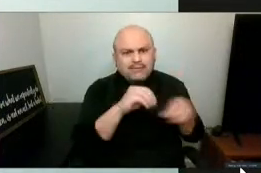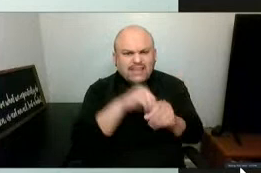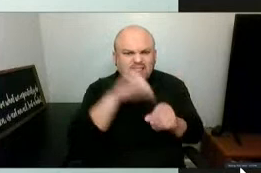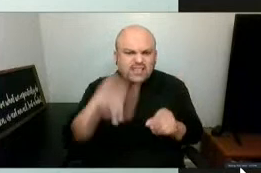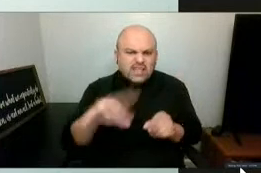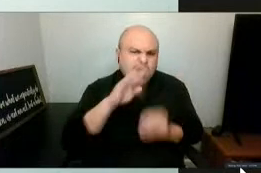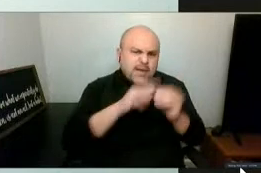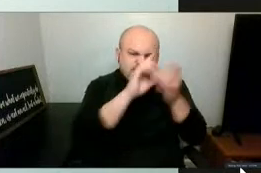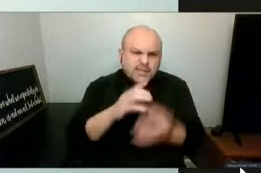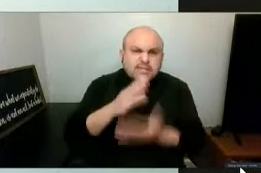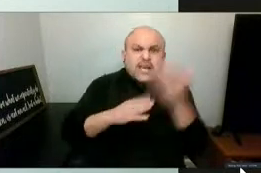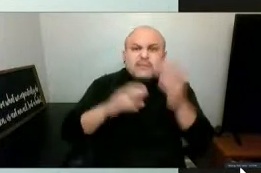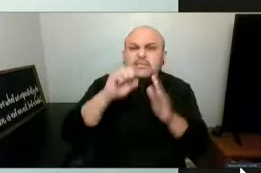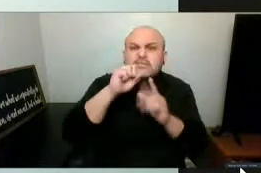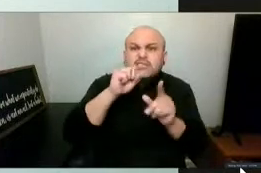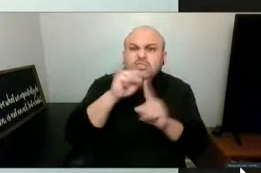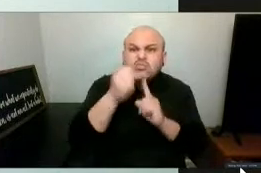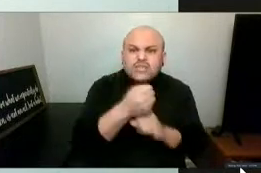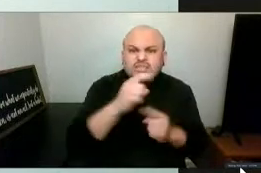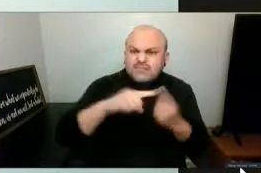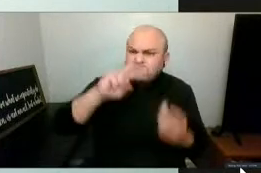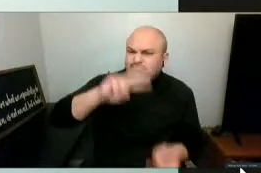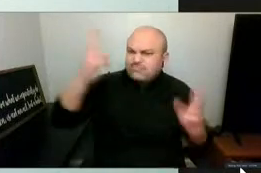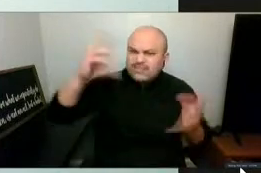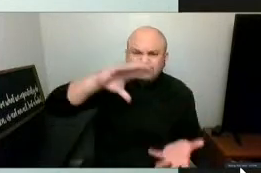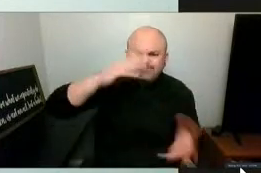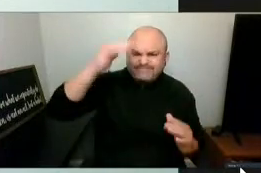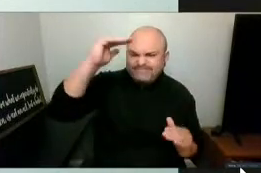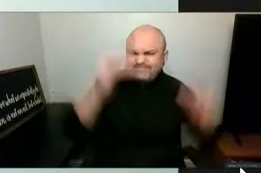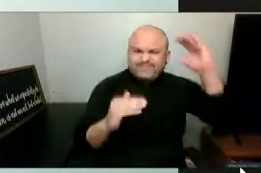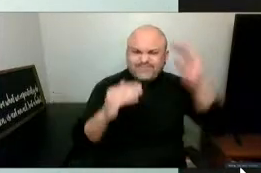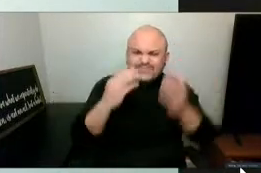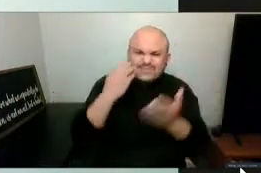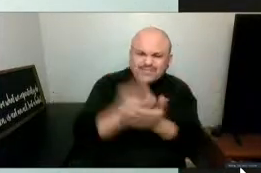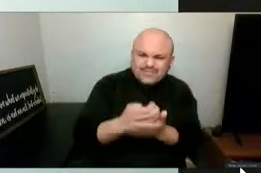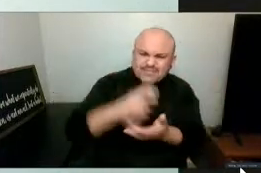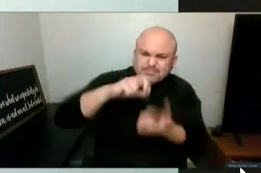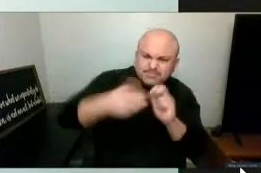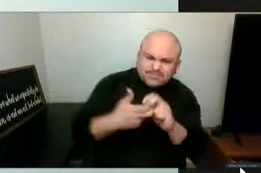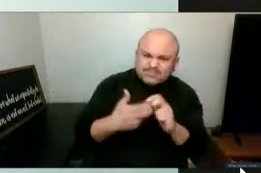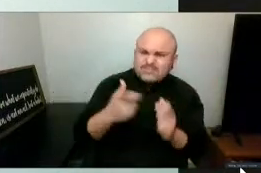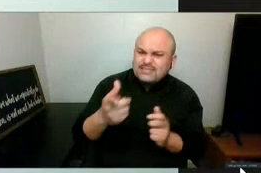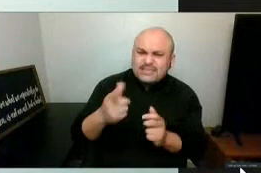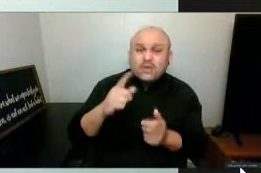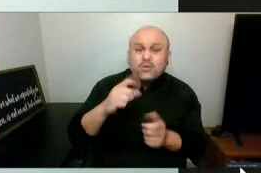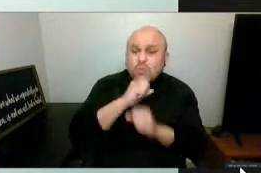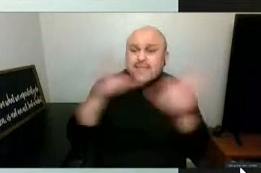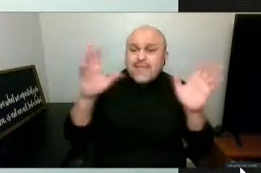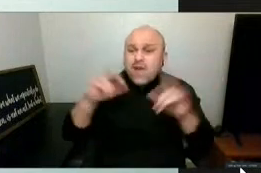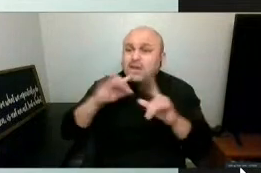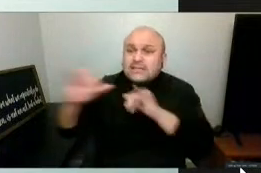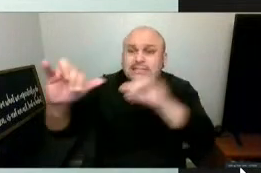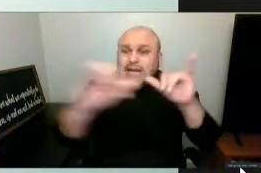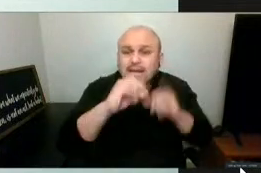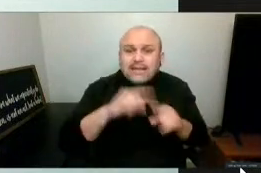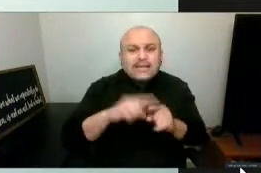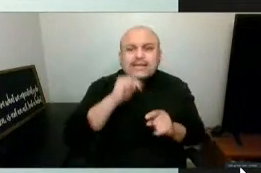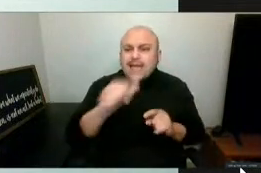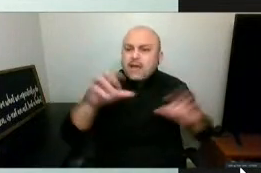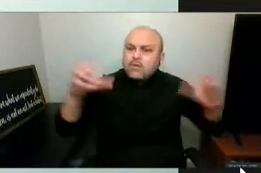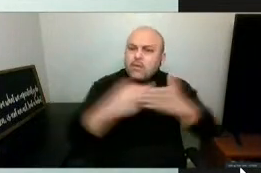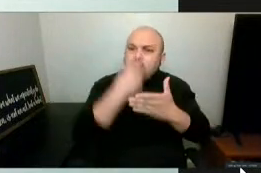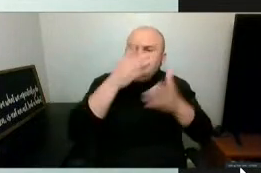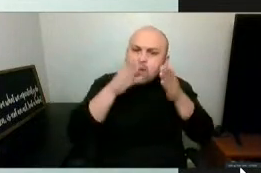our disparities are worsened by substantial economic inequality. Without standard and uniform data collection, we